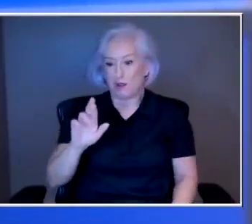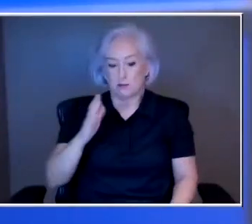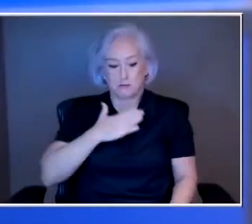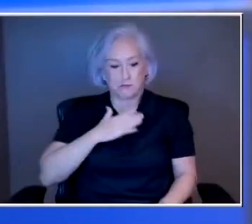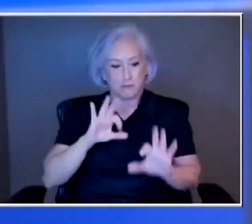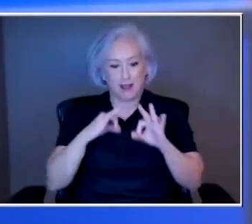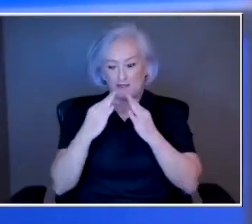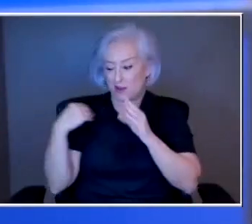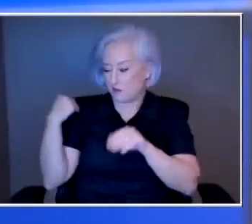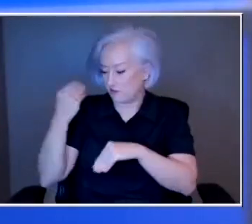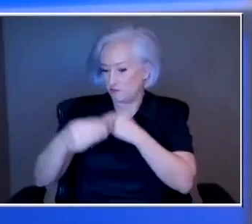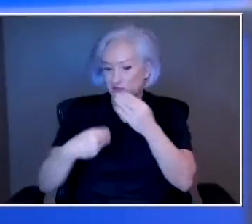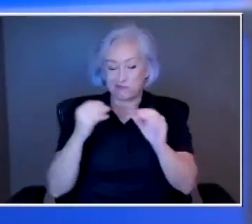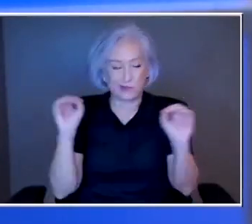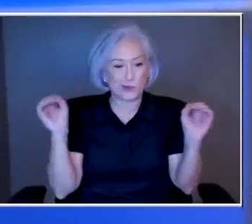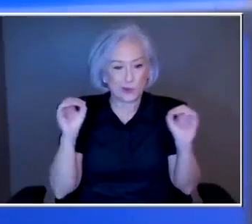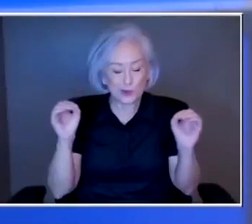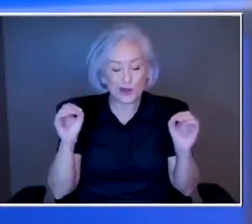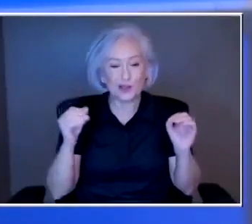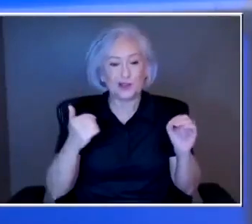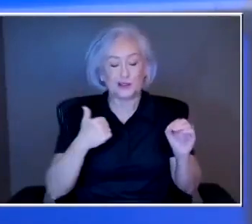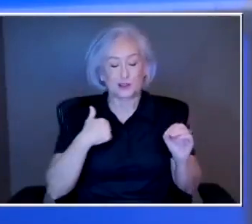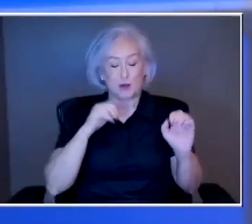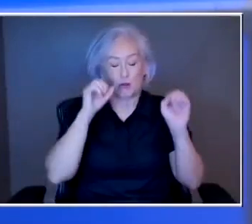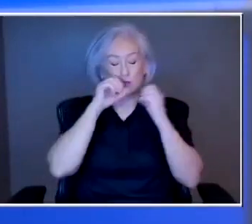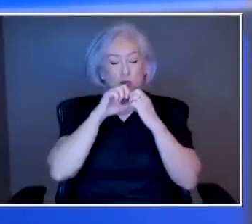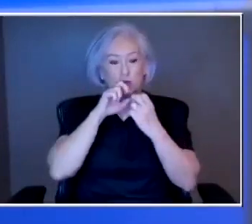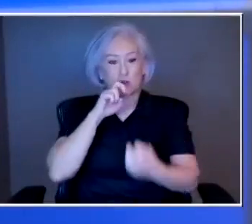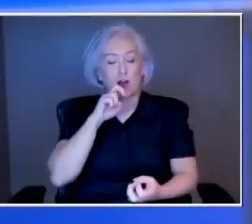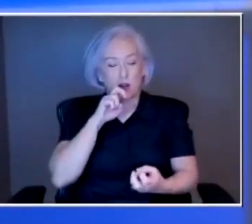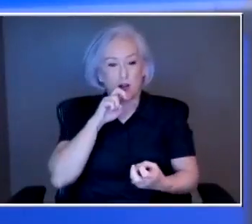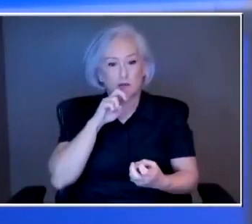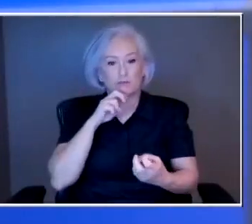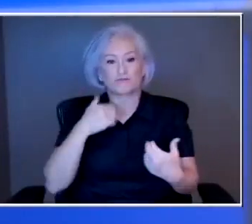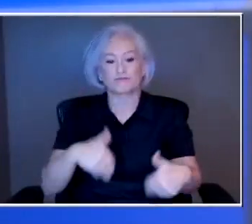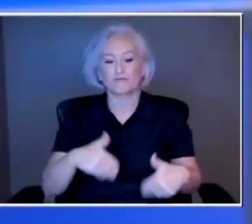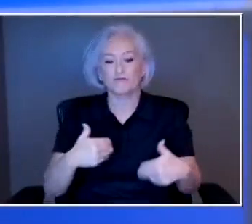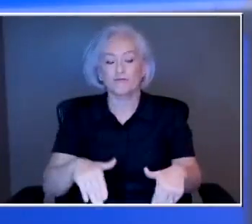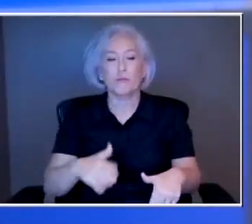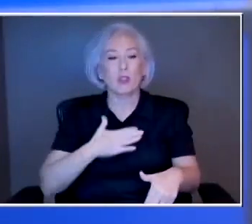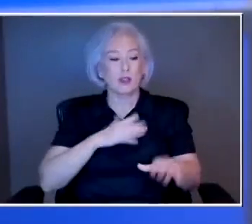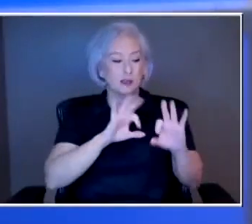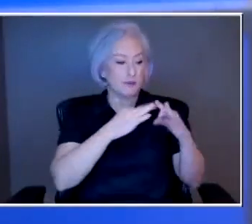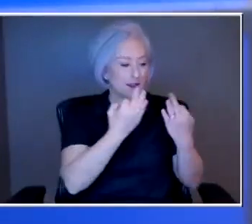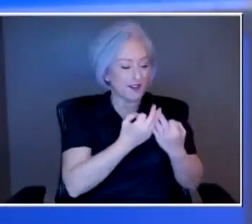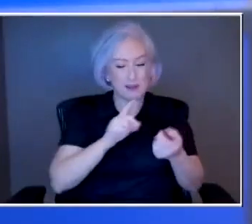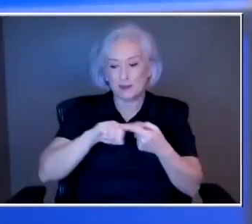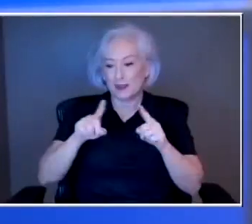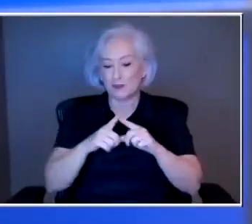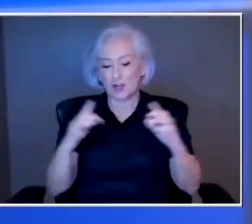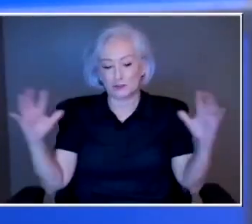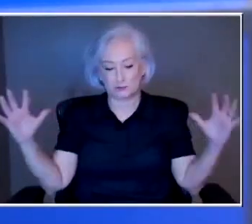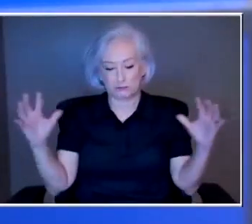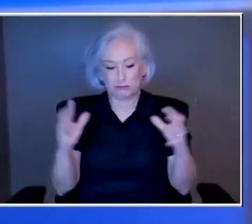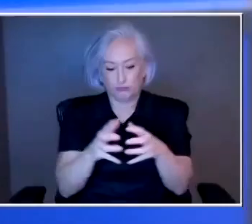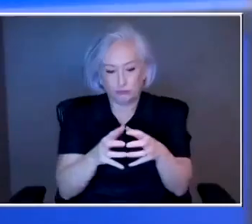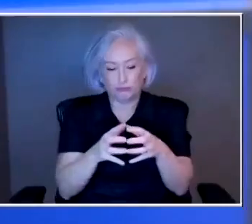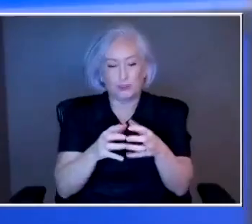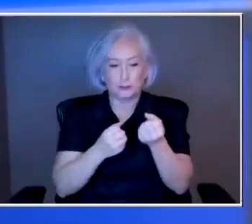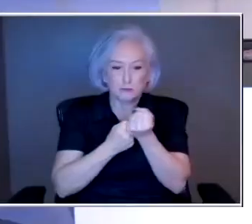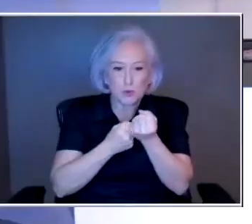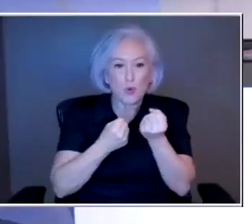took me by surprise. And my family, you know, and my friends surrounded me and supported me and got me through it